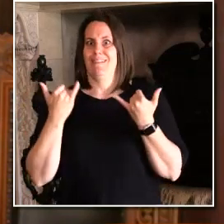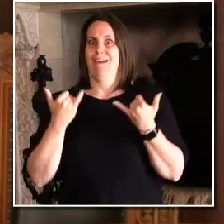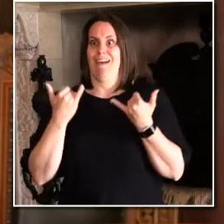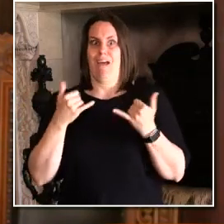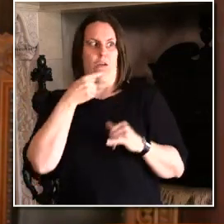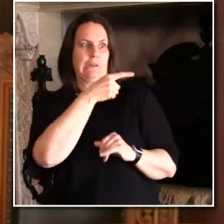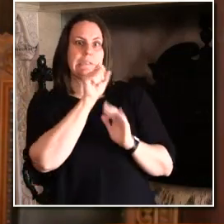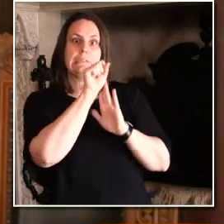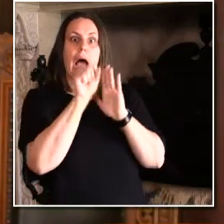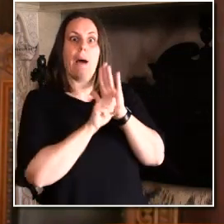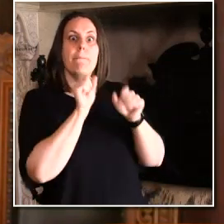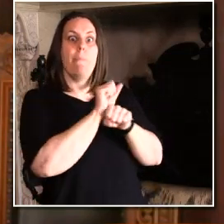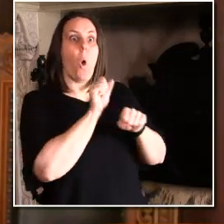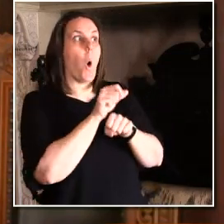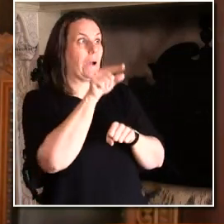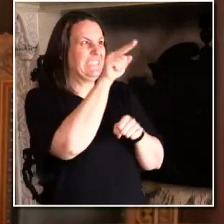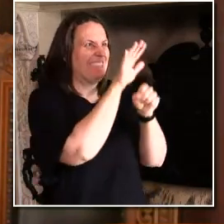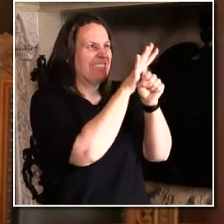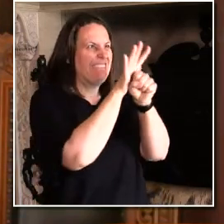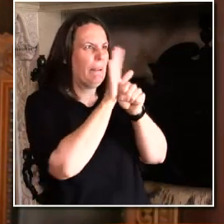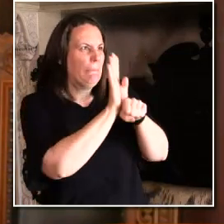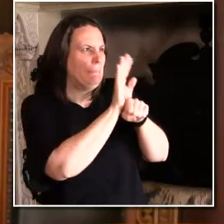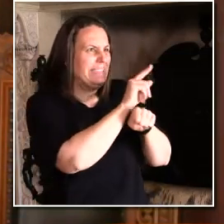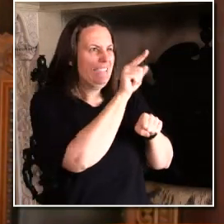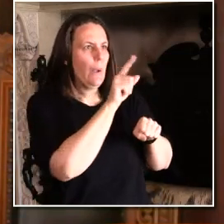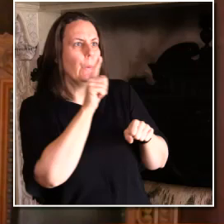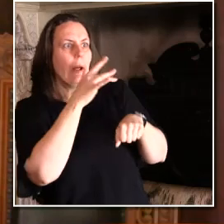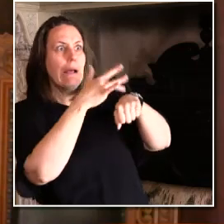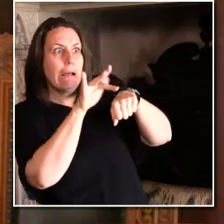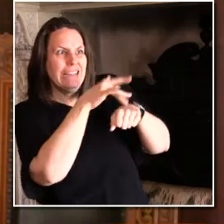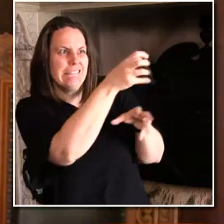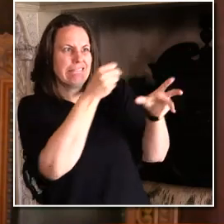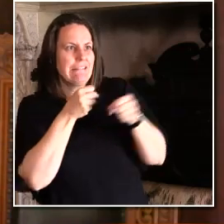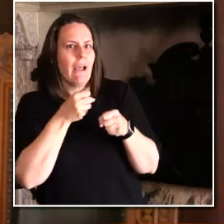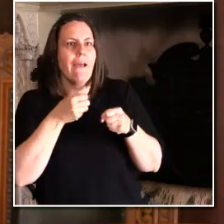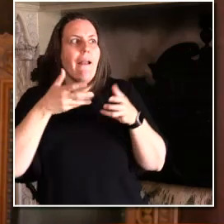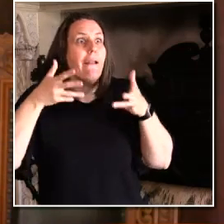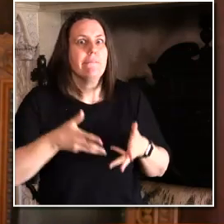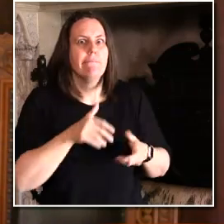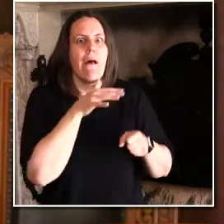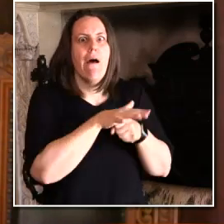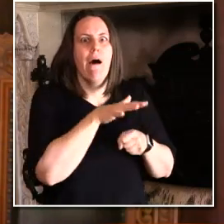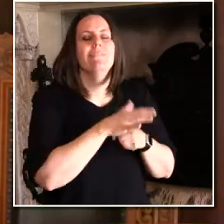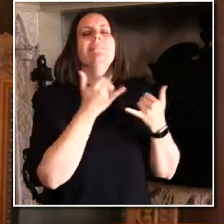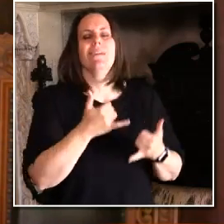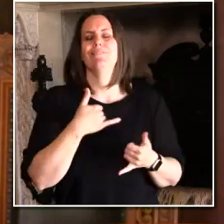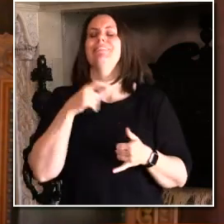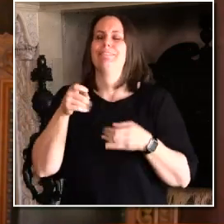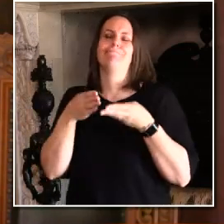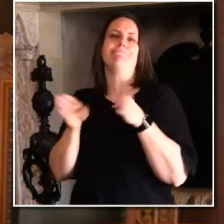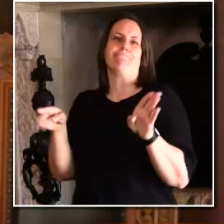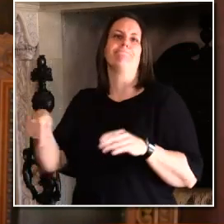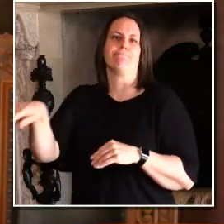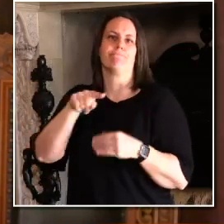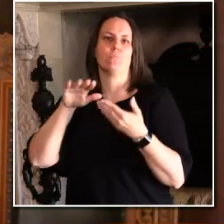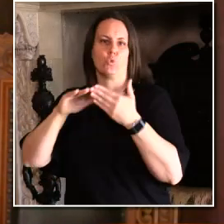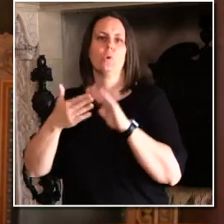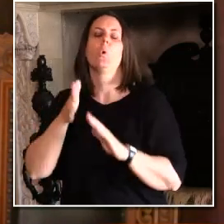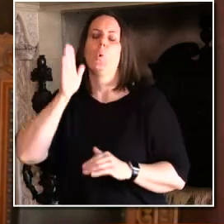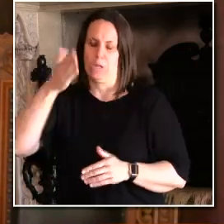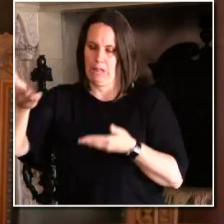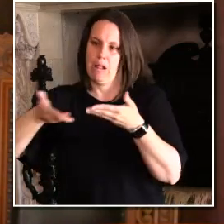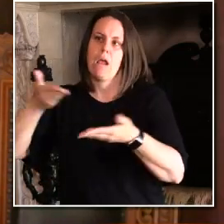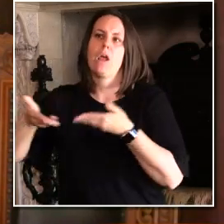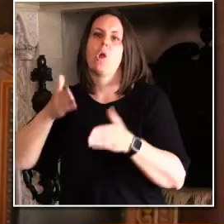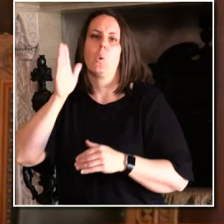the works, and that's those additional 1,000 people that you've been hearing about in the news. And so a plan is in the works for that, and we'll certainly be